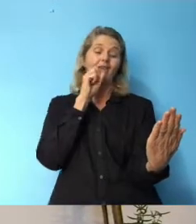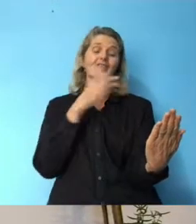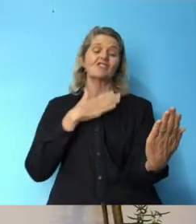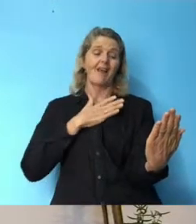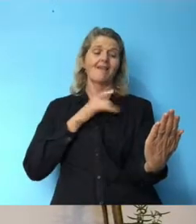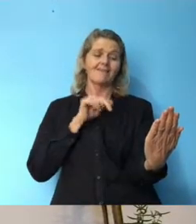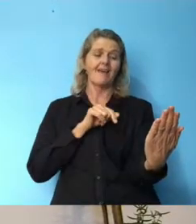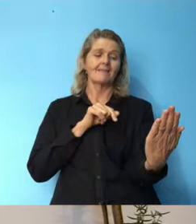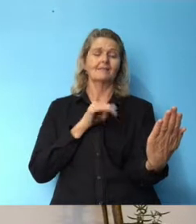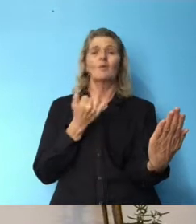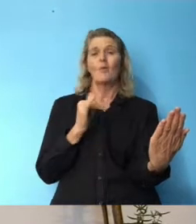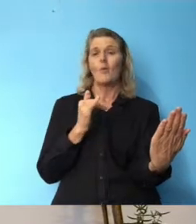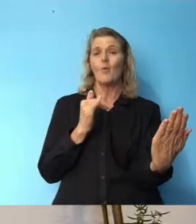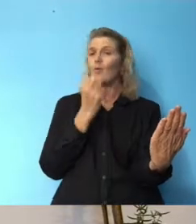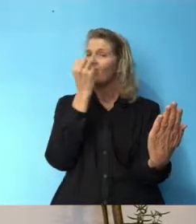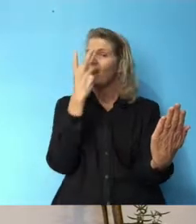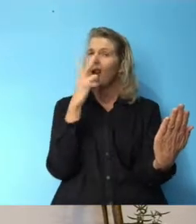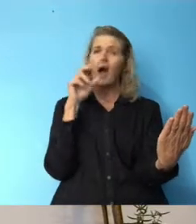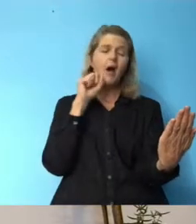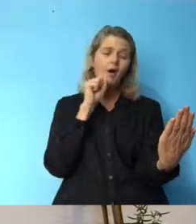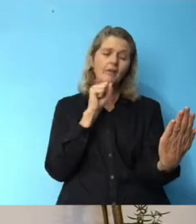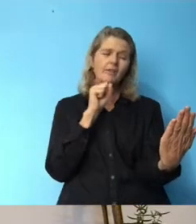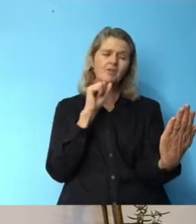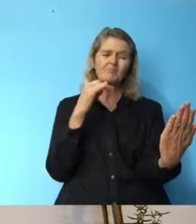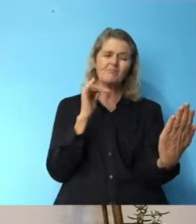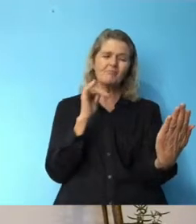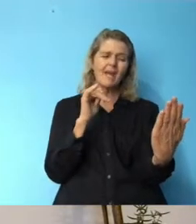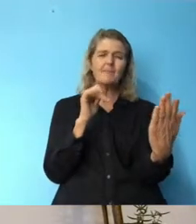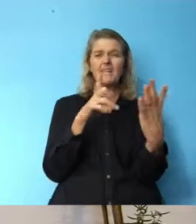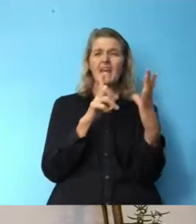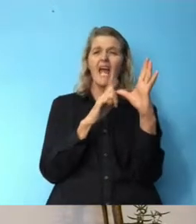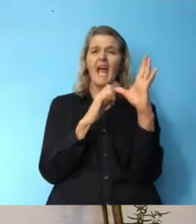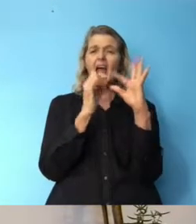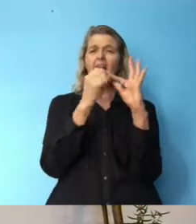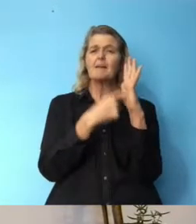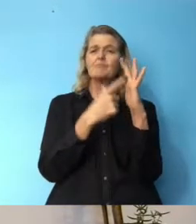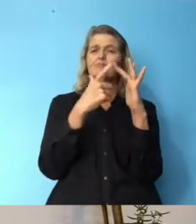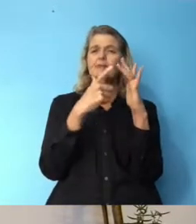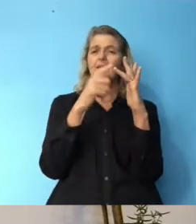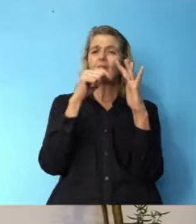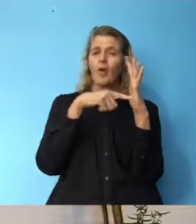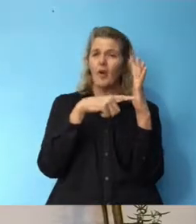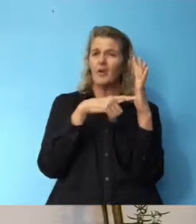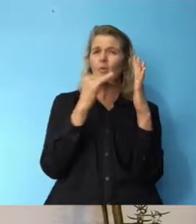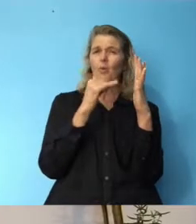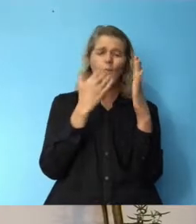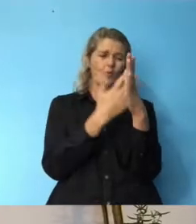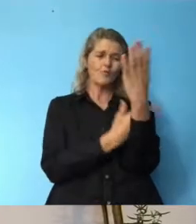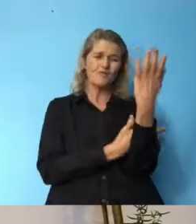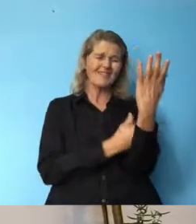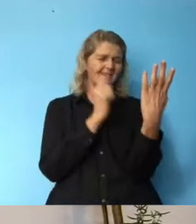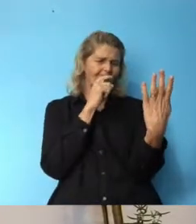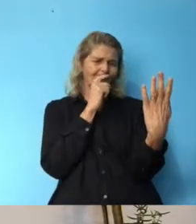orangey, the light orange apricots, or you know, more greens, and it can just be a really good aid to have with you